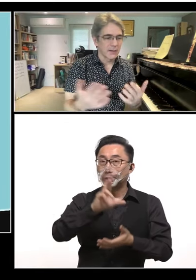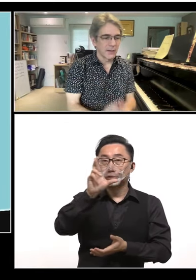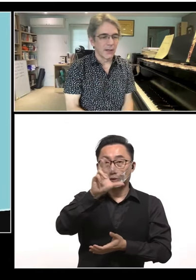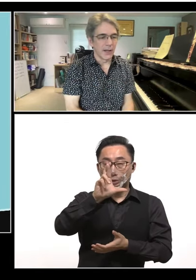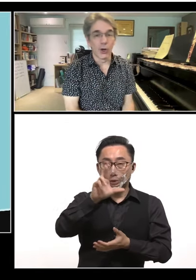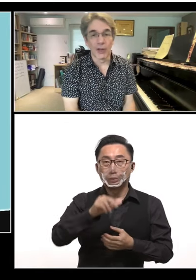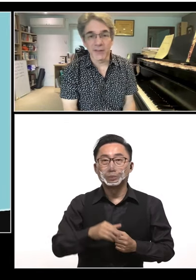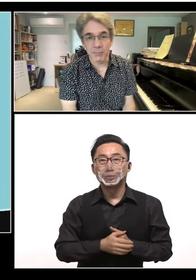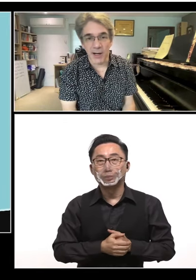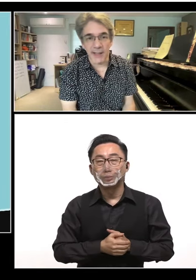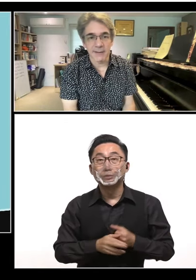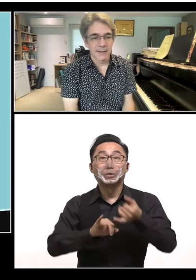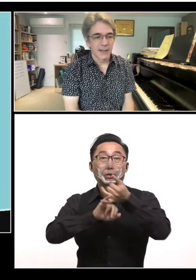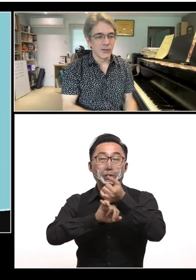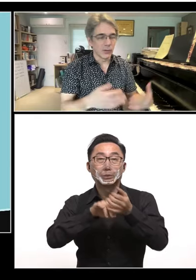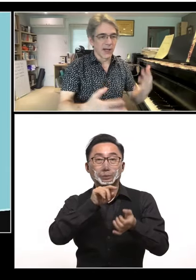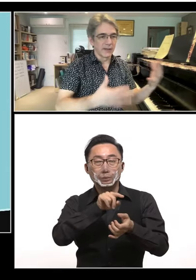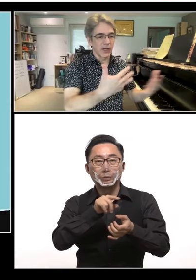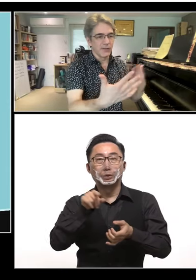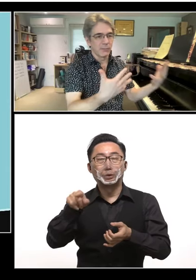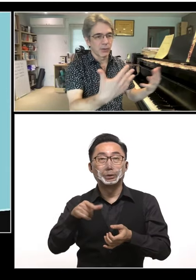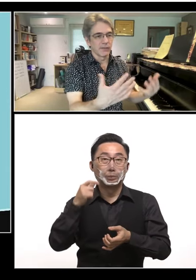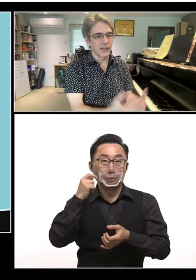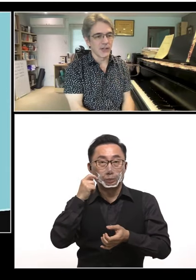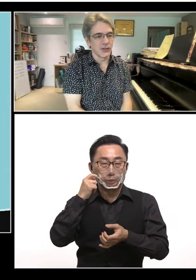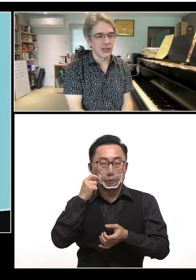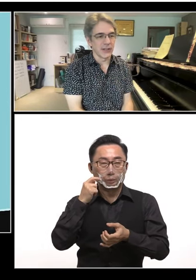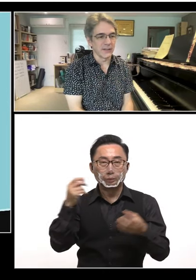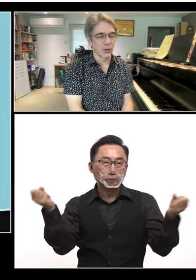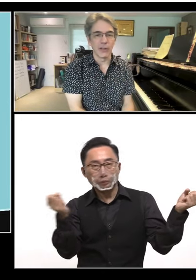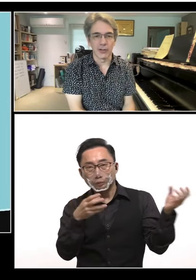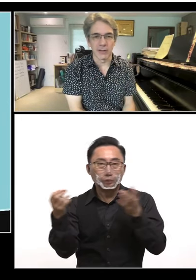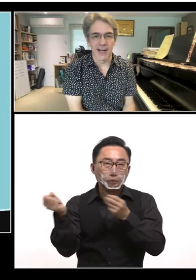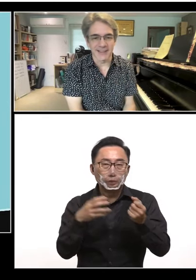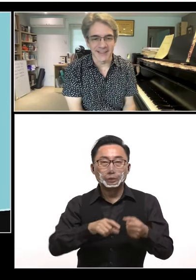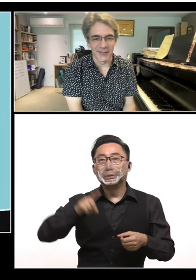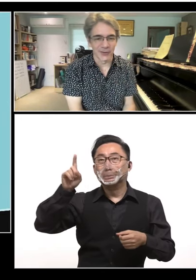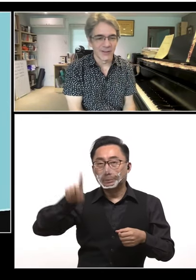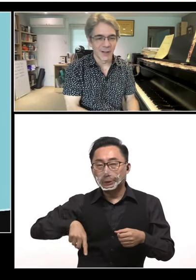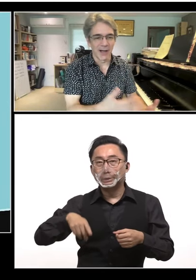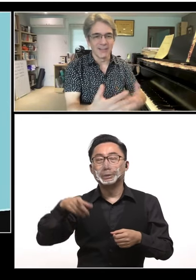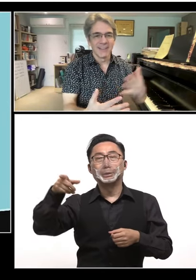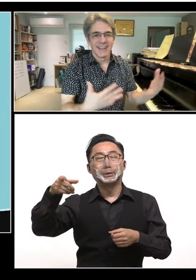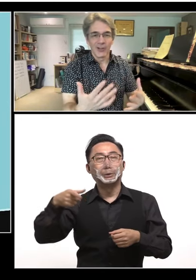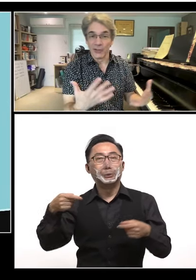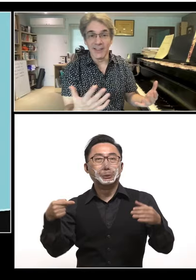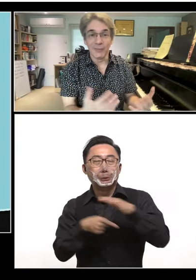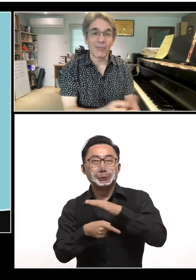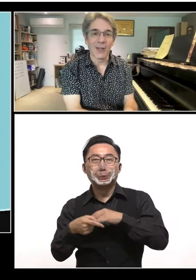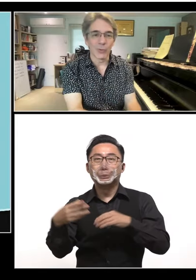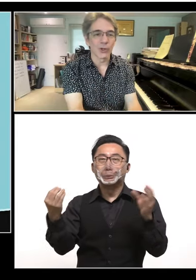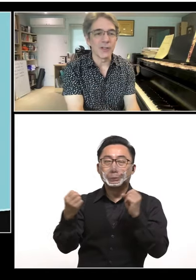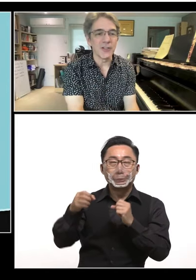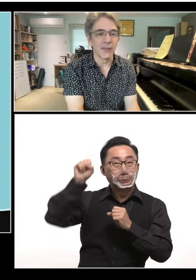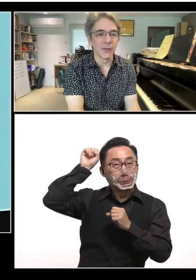create on the spot and do a lot of kind of improvisation. And so we learned a lot together about how to live